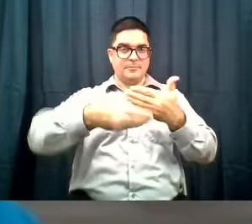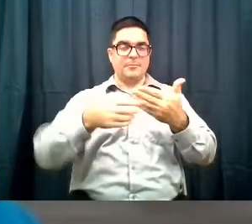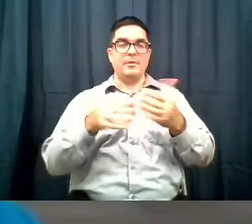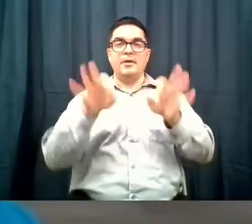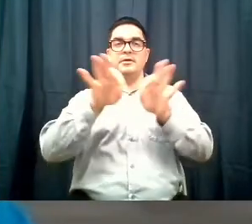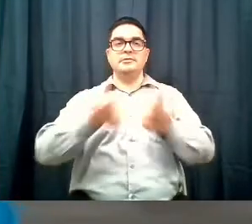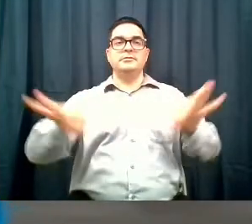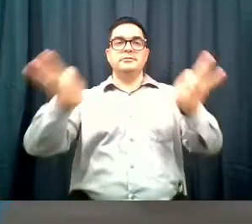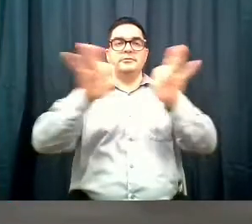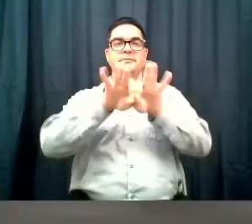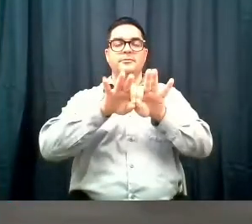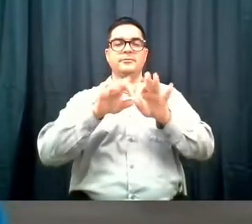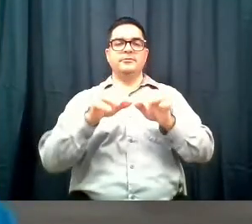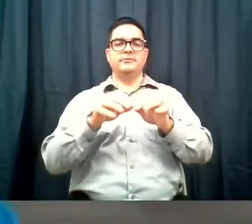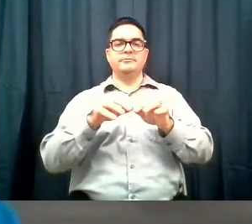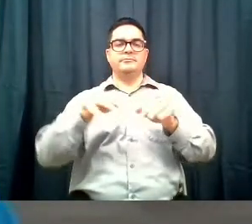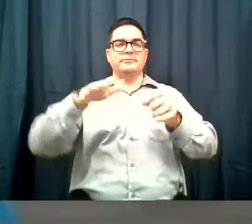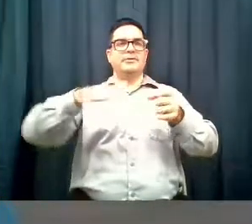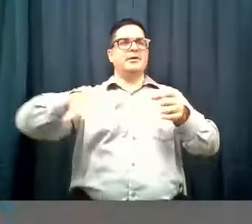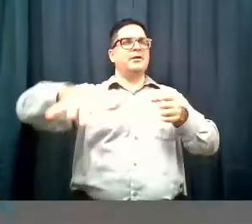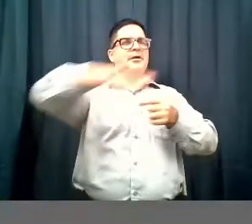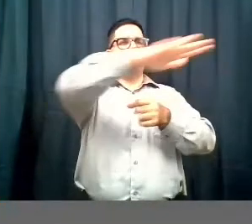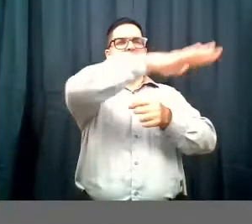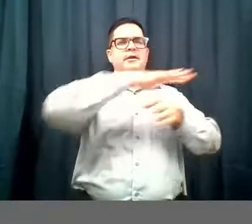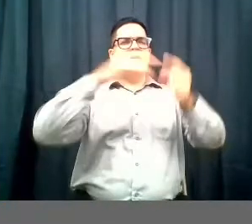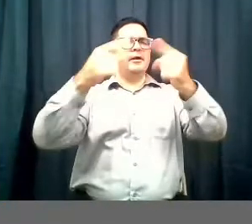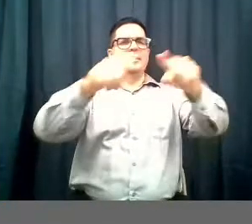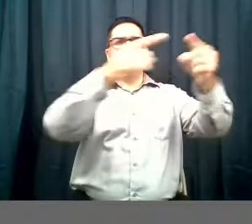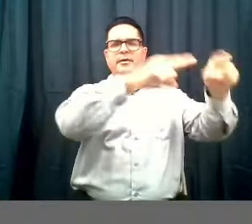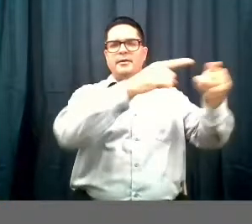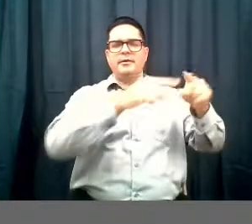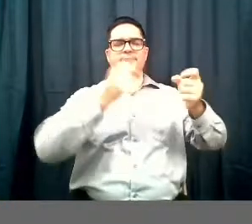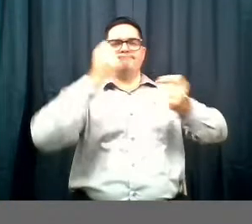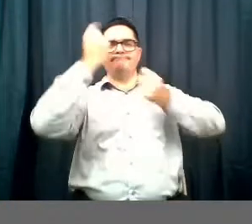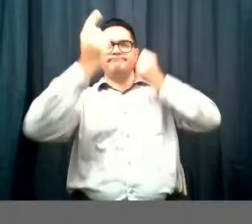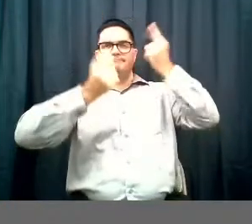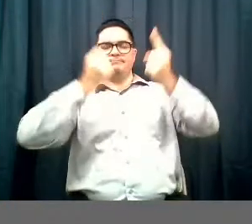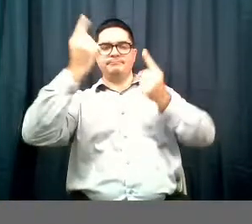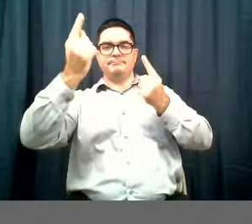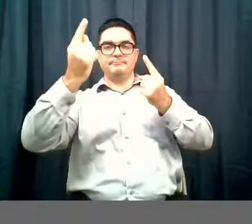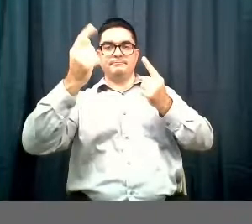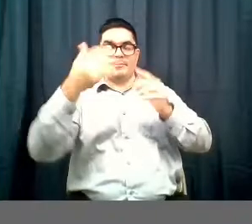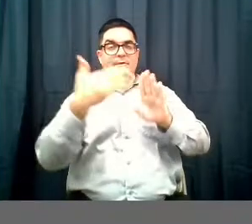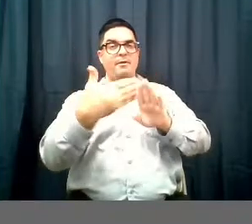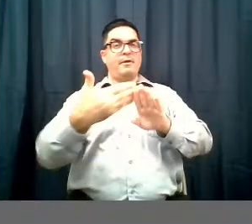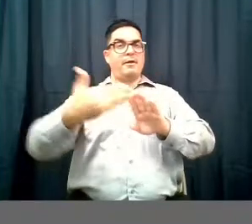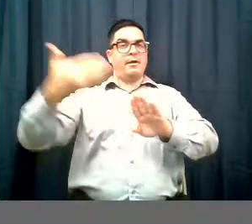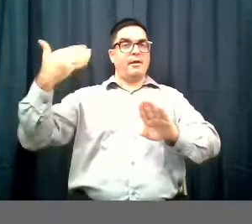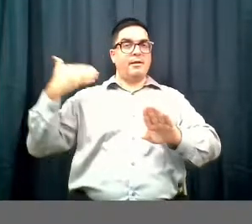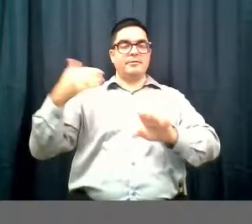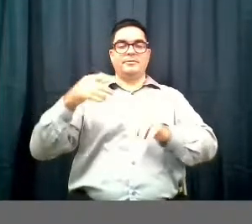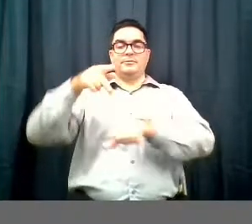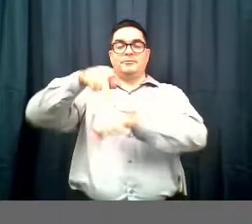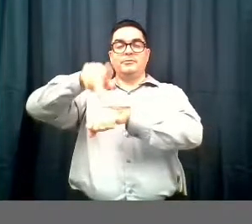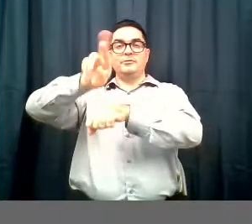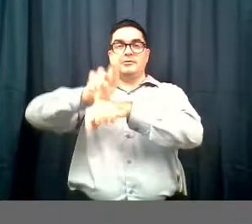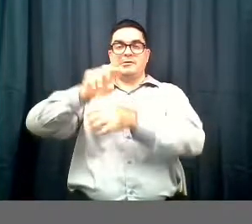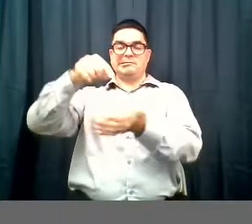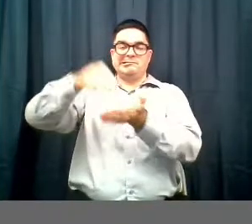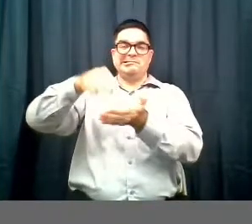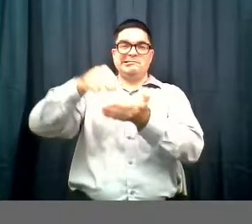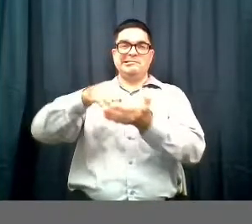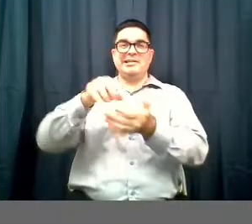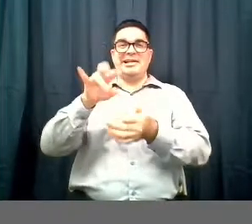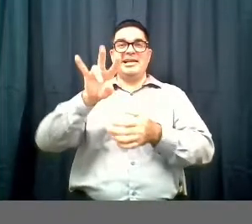understand the environment that existed when the board was conceived. At the time, Puerto Rico had amassed an unsustainable debt of more than $70 billion and more than